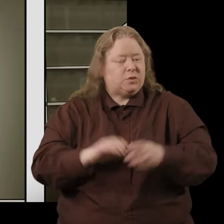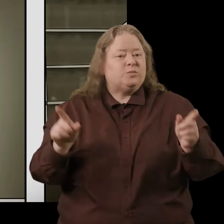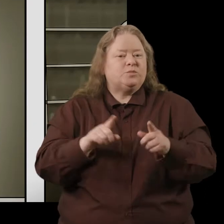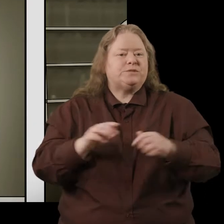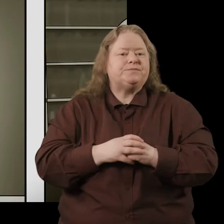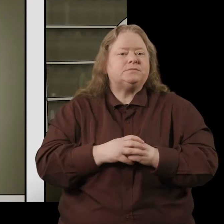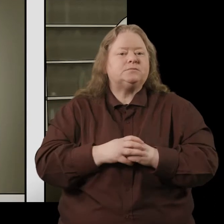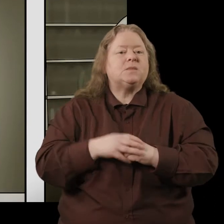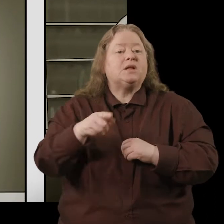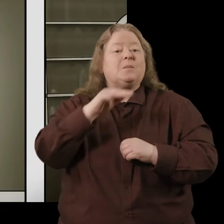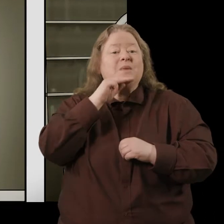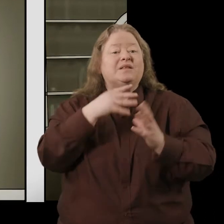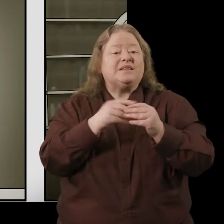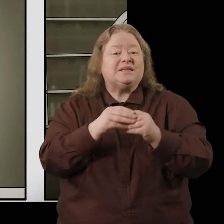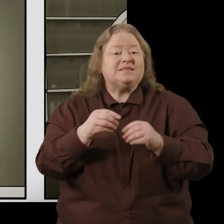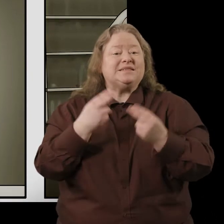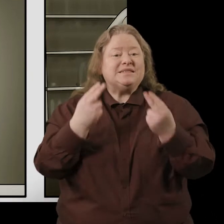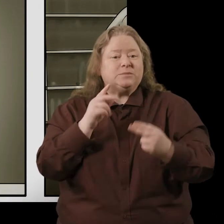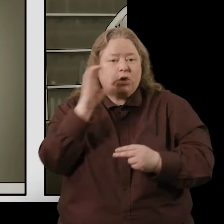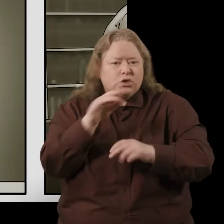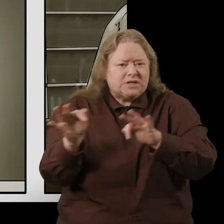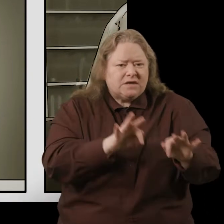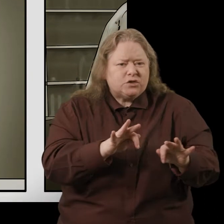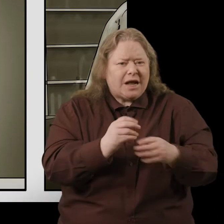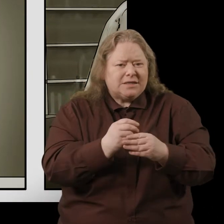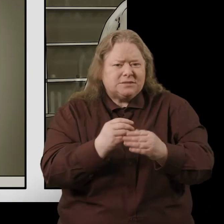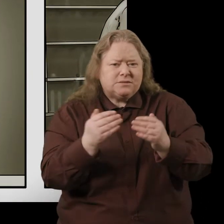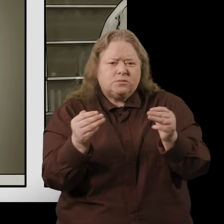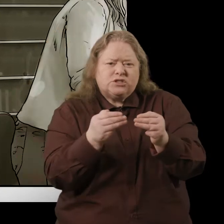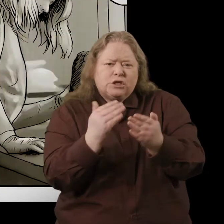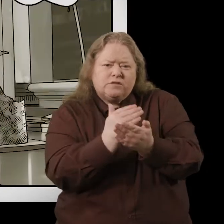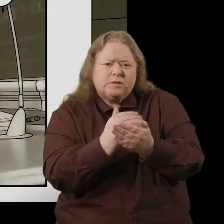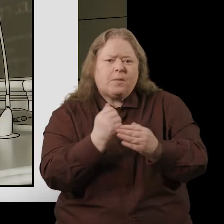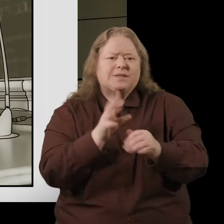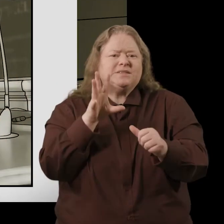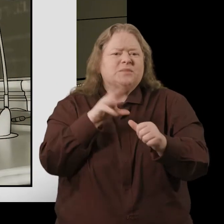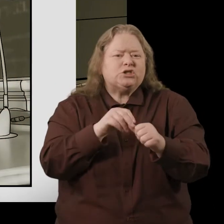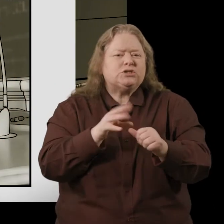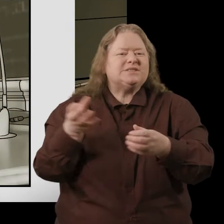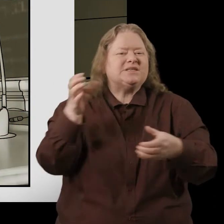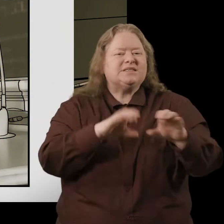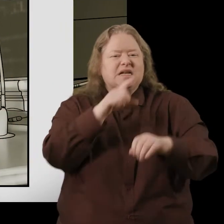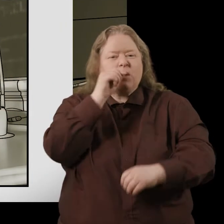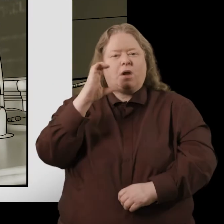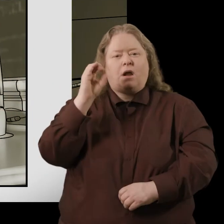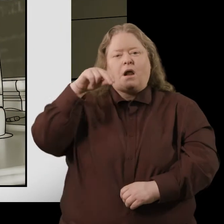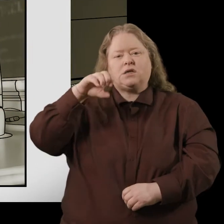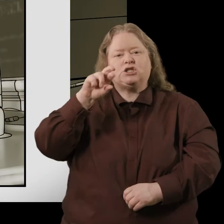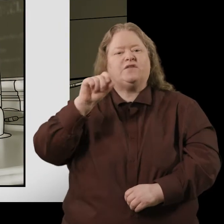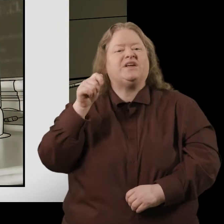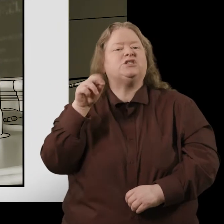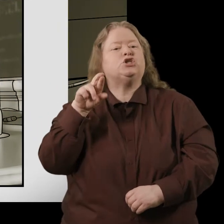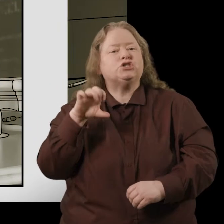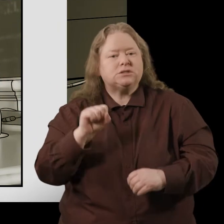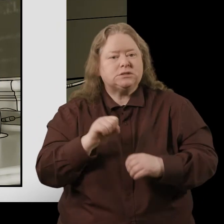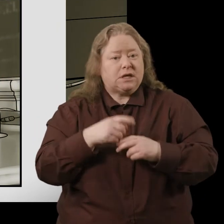This means the objects need to be looked after and preserved by specialist scientists, called conservators, and it